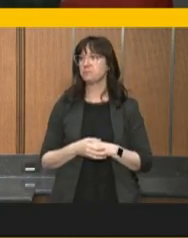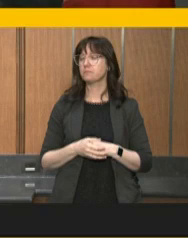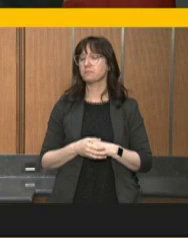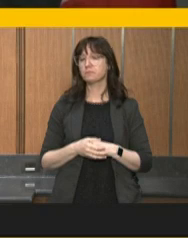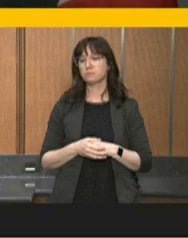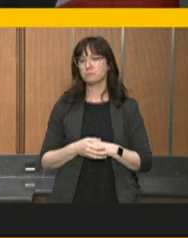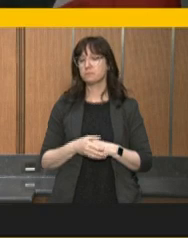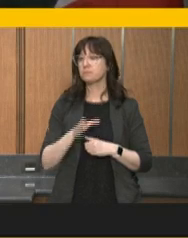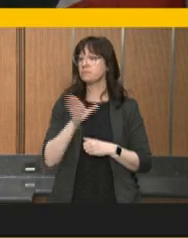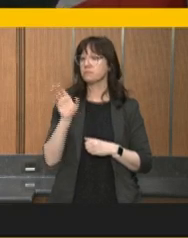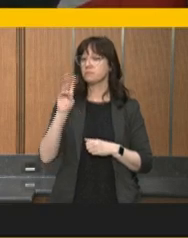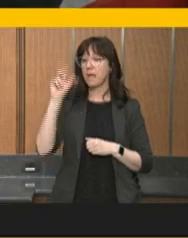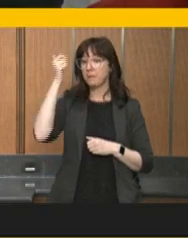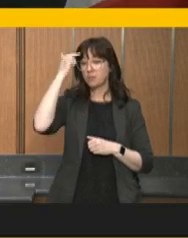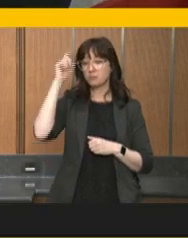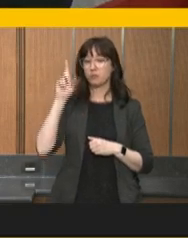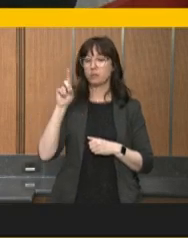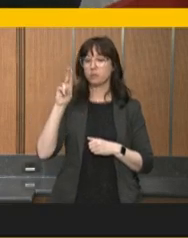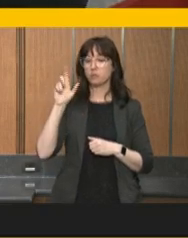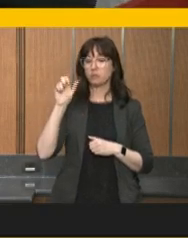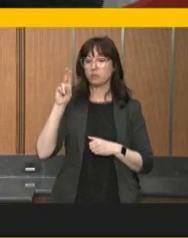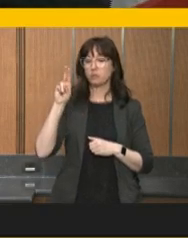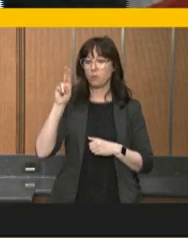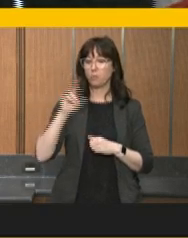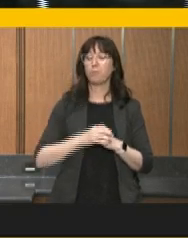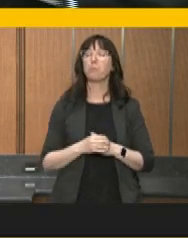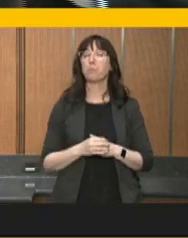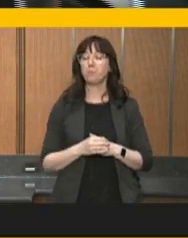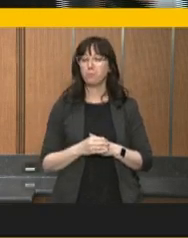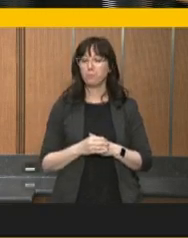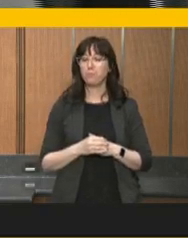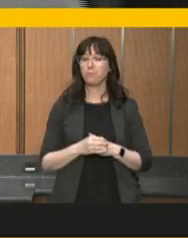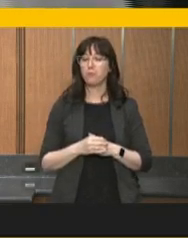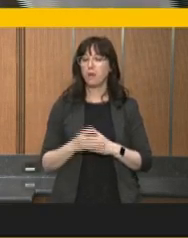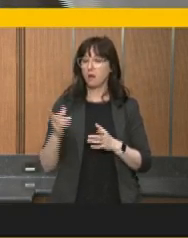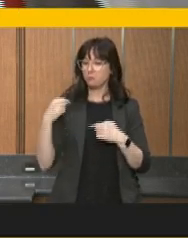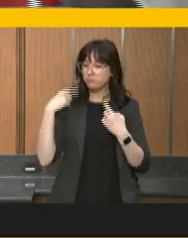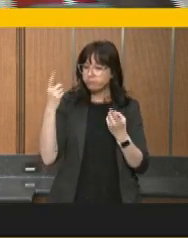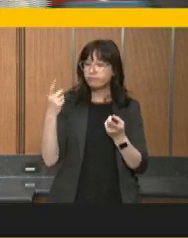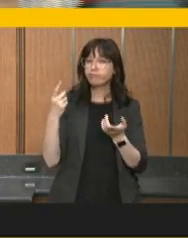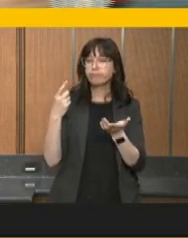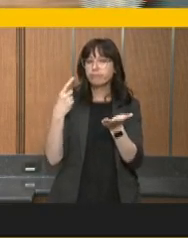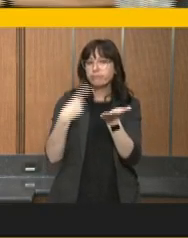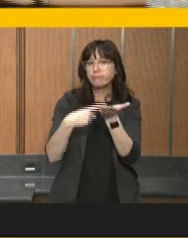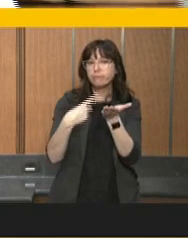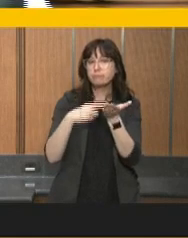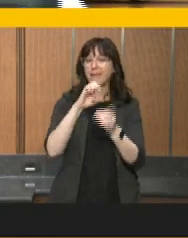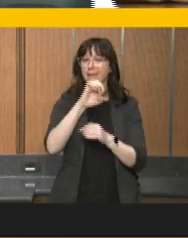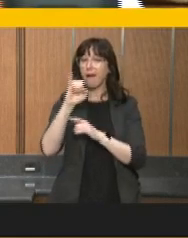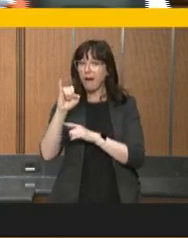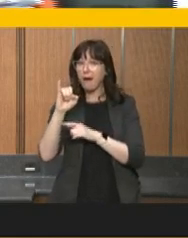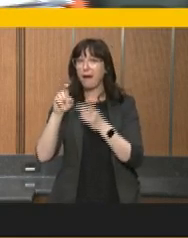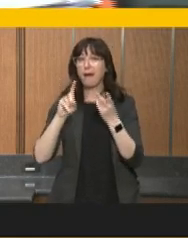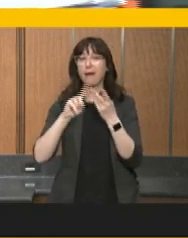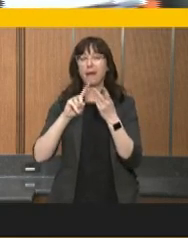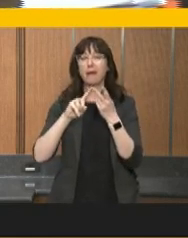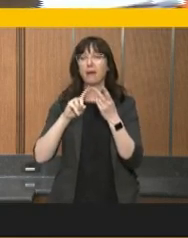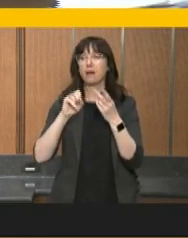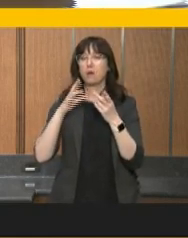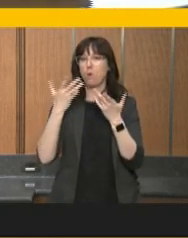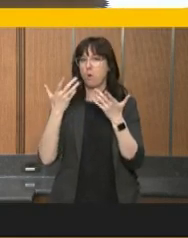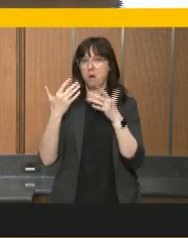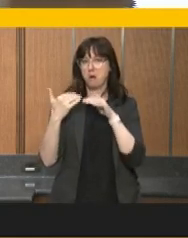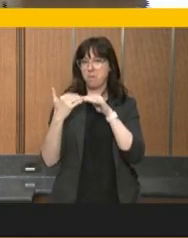Minister Duclos, my question goes to you. We've been talking about EI measures or parallel